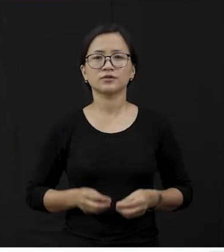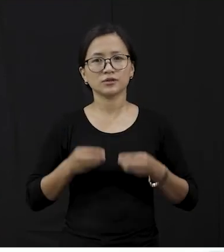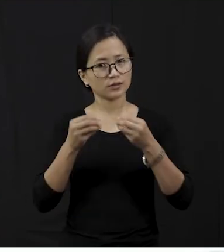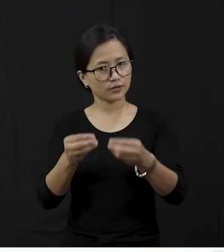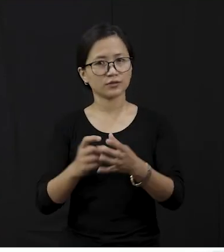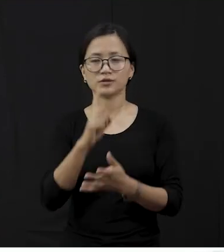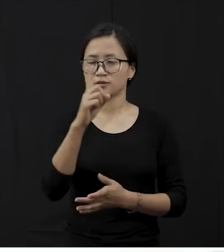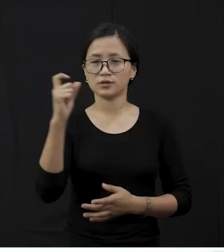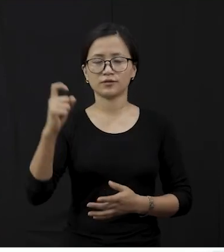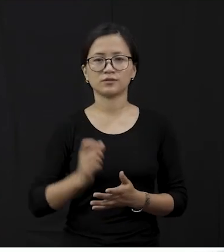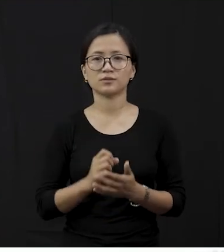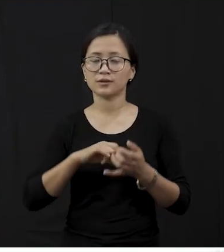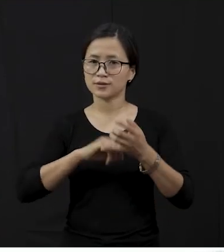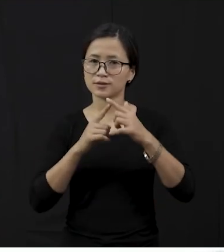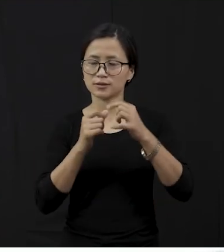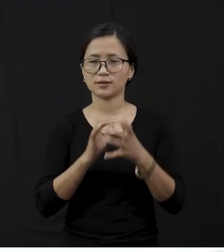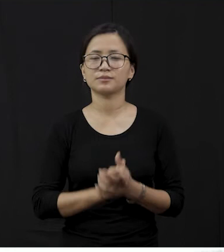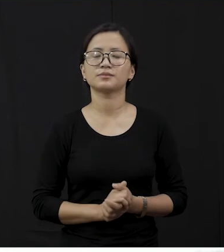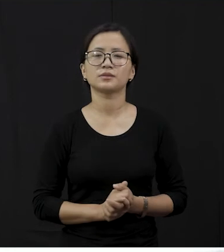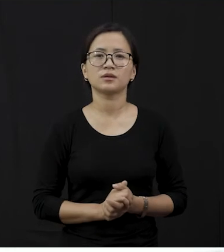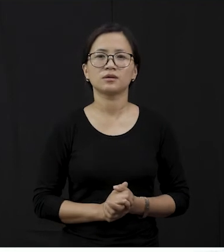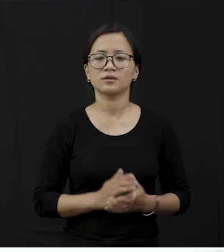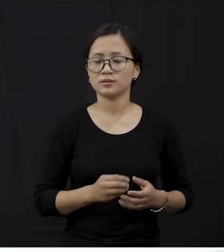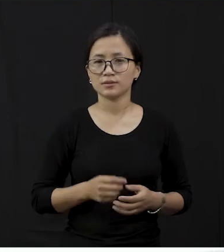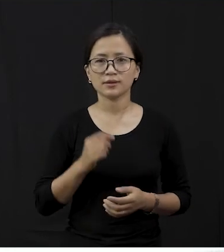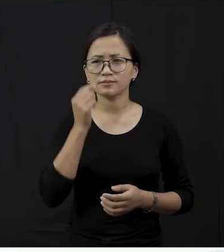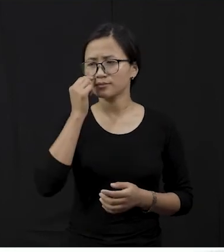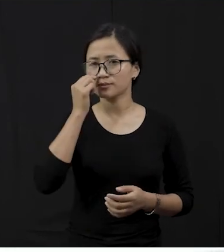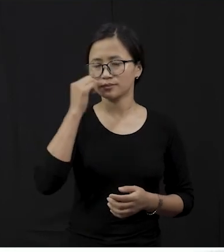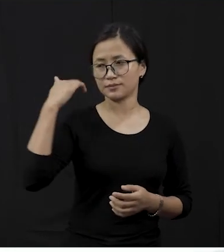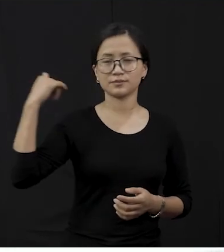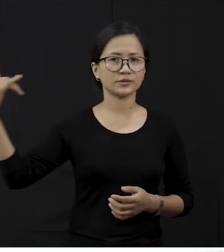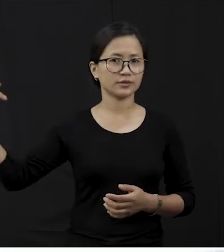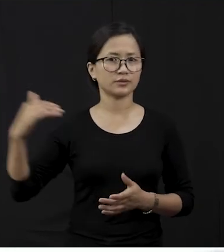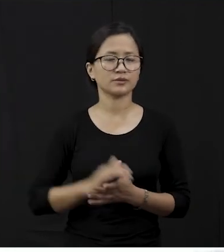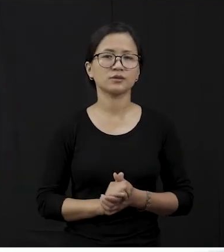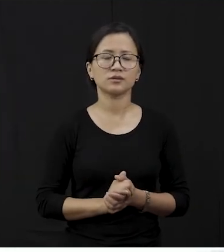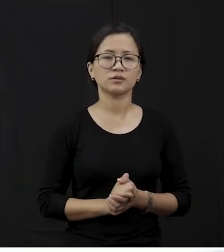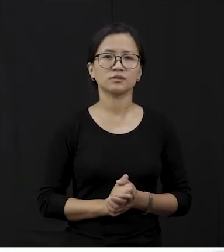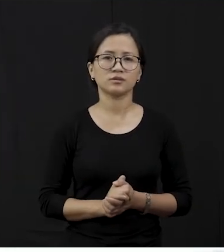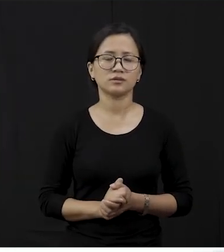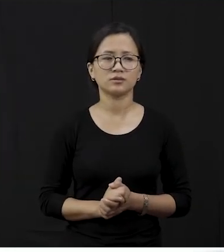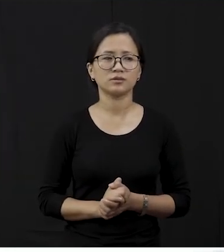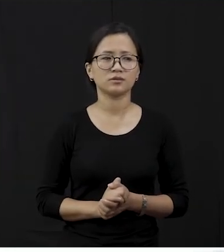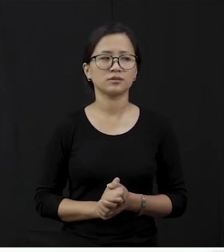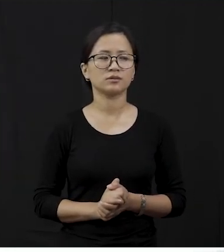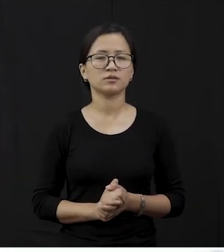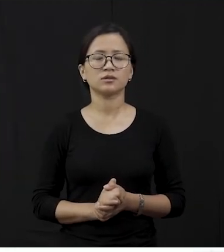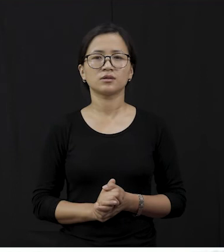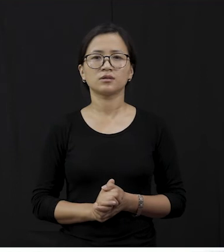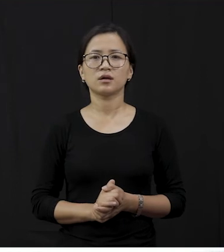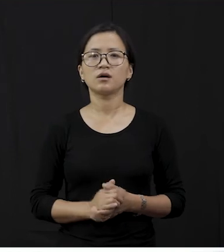gave 17 stamps to her sister. 17 stamps to her sister.